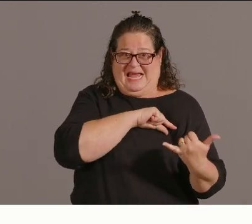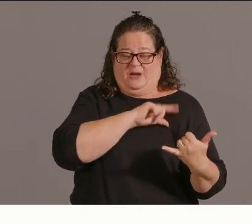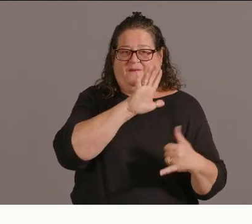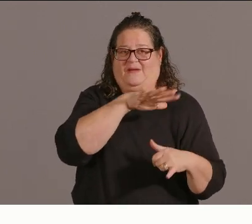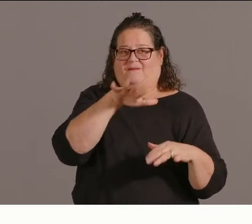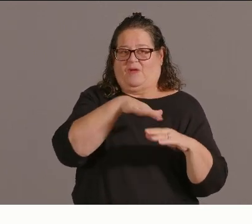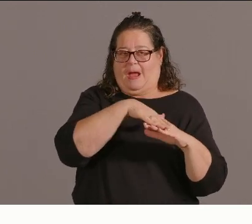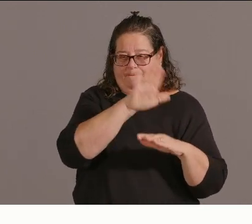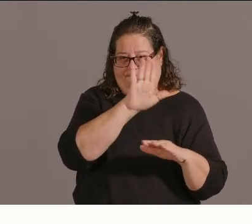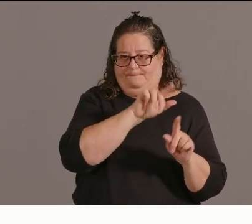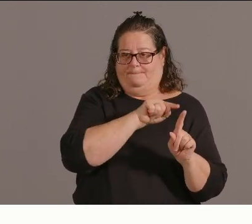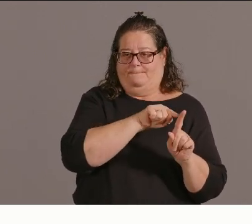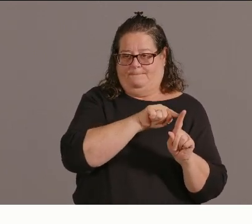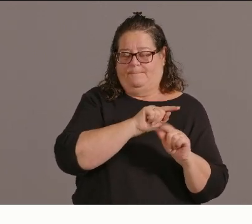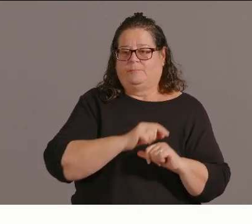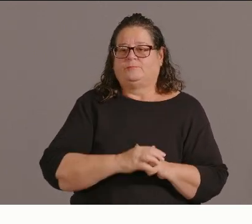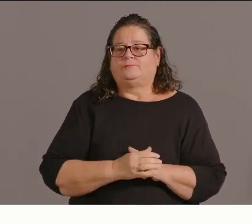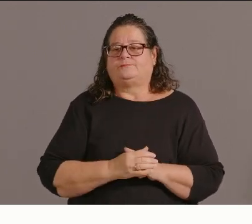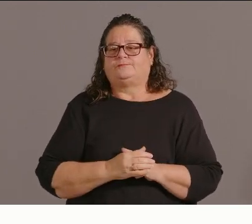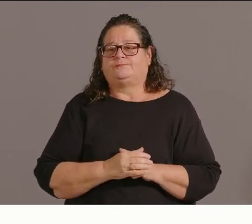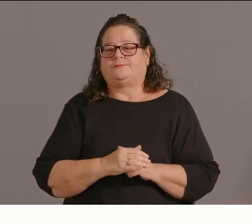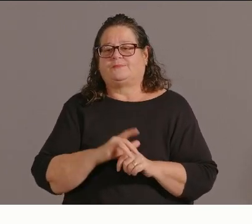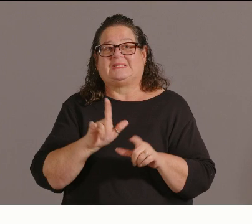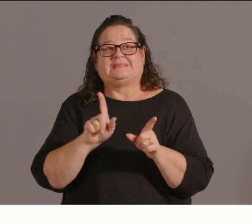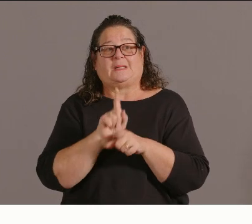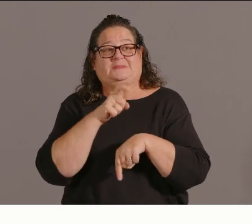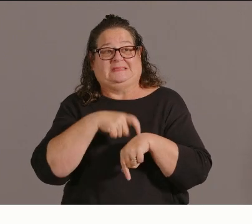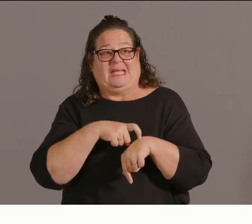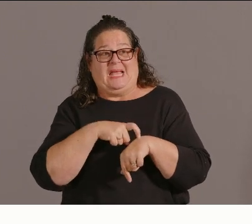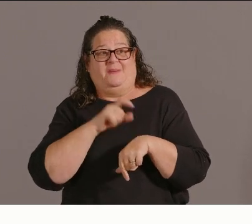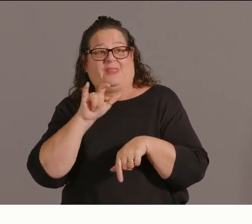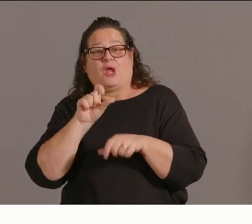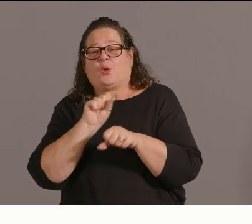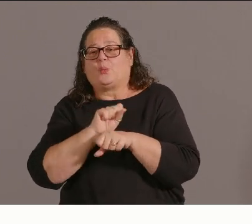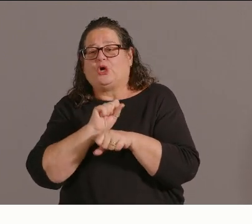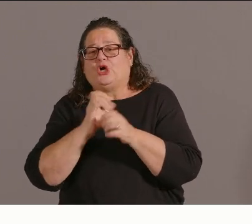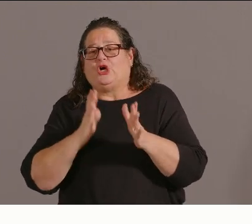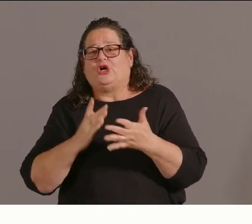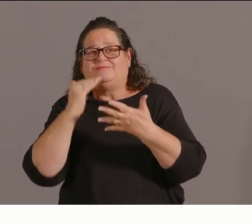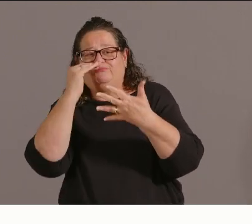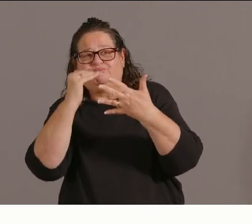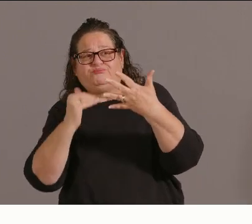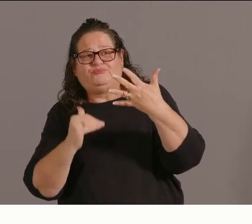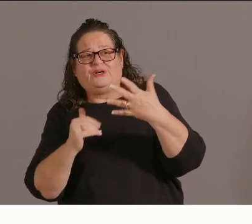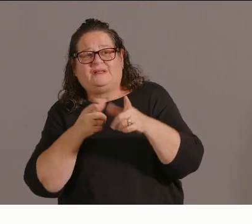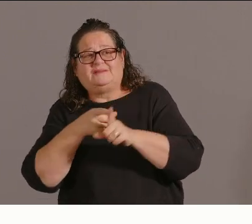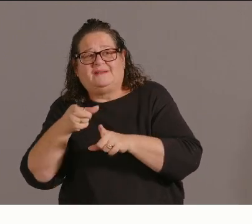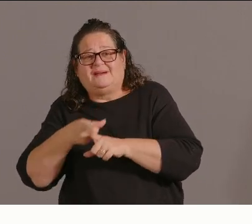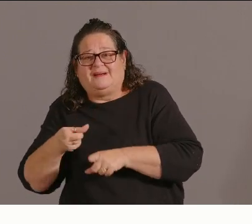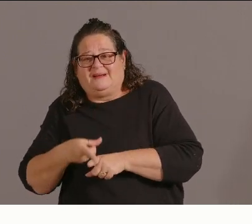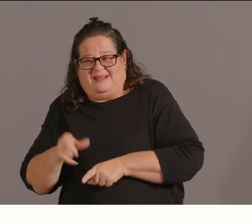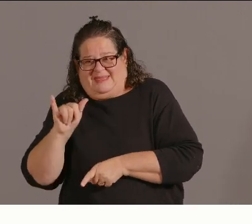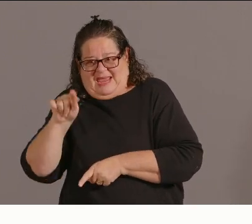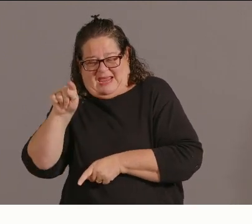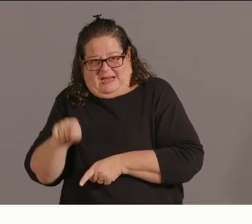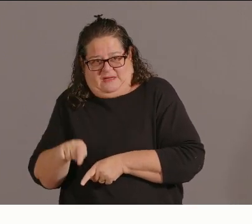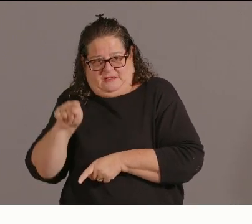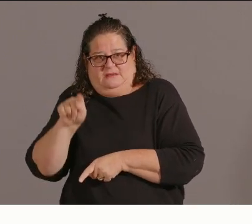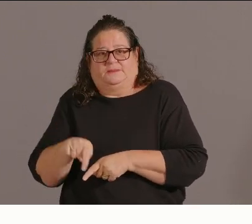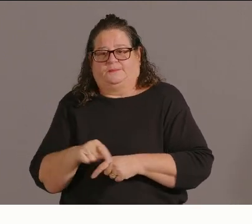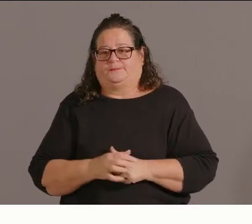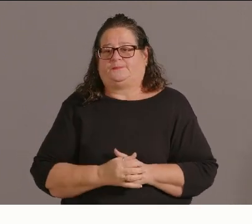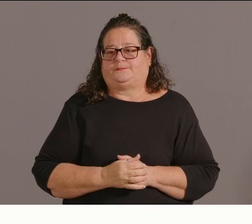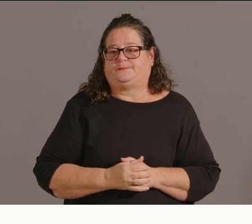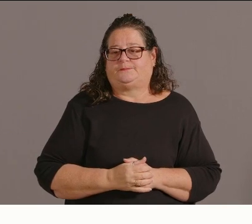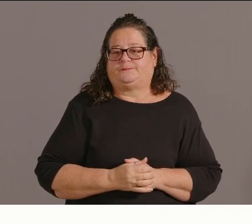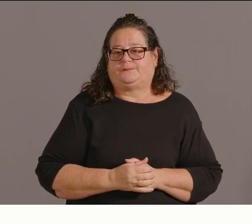to vaccinate those frontline essential workers, and we list those there. And so this is available on our website at